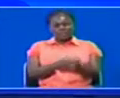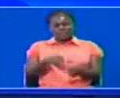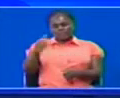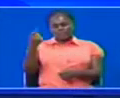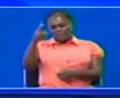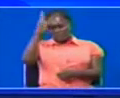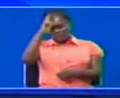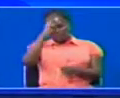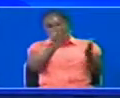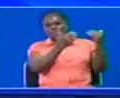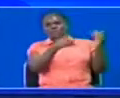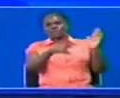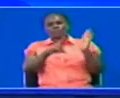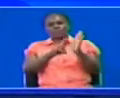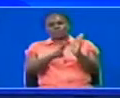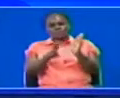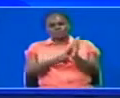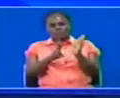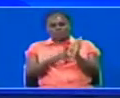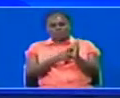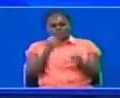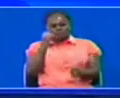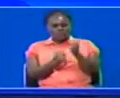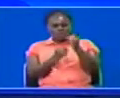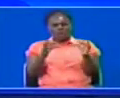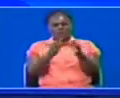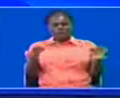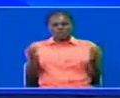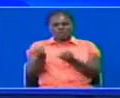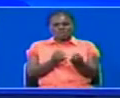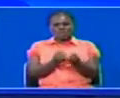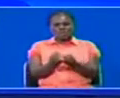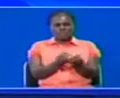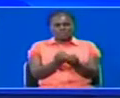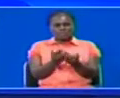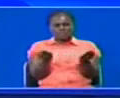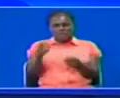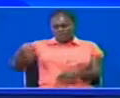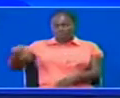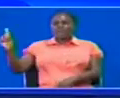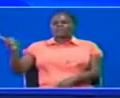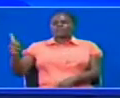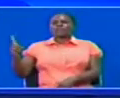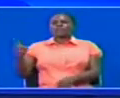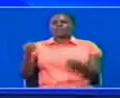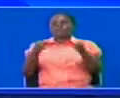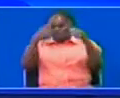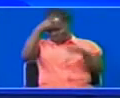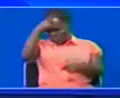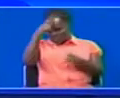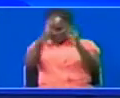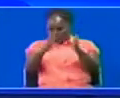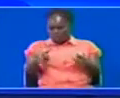team that is expected to sweep the senior long race honours at Saturday's National Championships in Nairobi. And as Moses Wakhisi